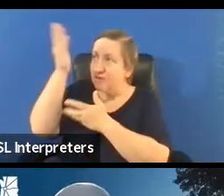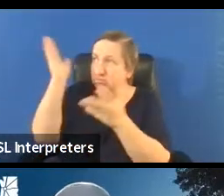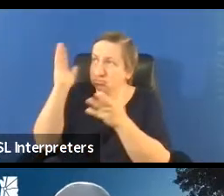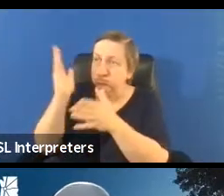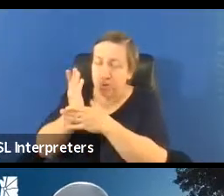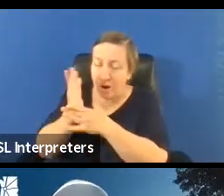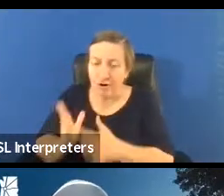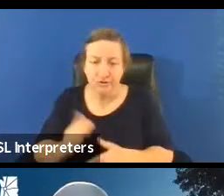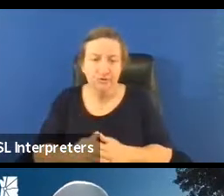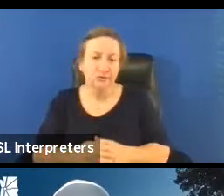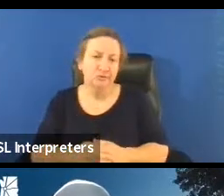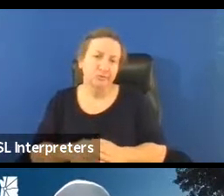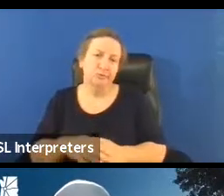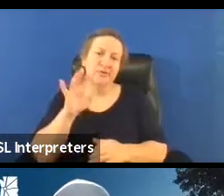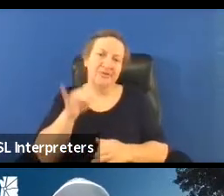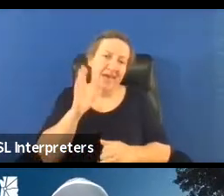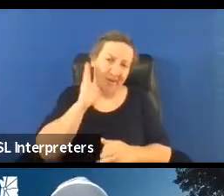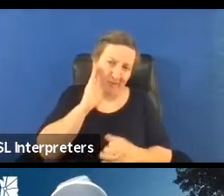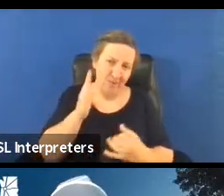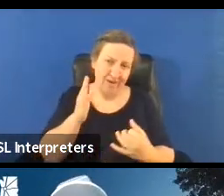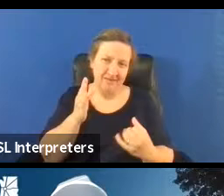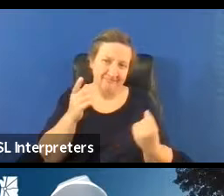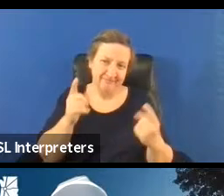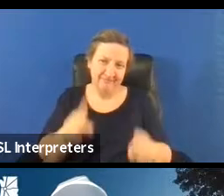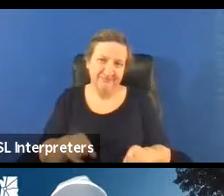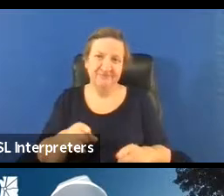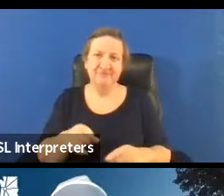be upcoming, and we will have that